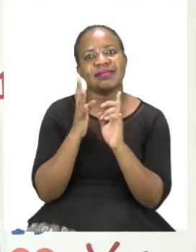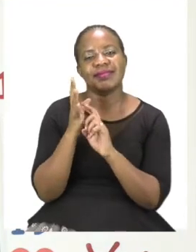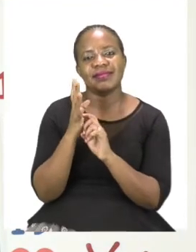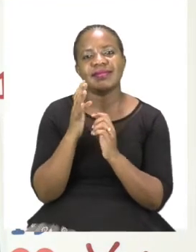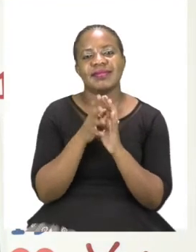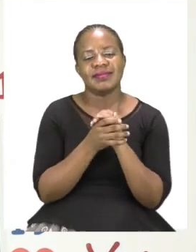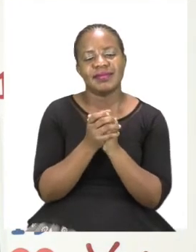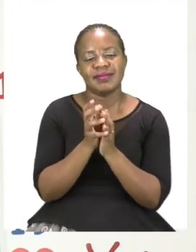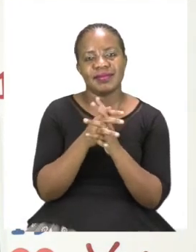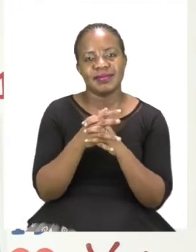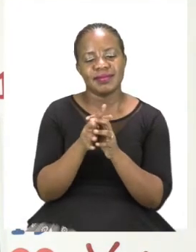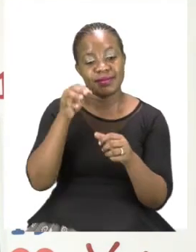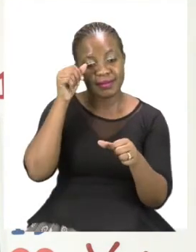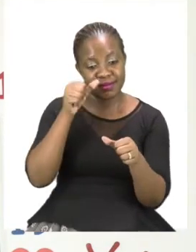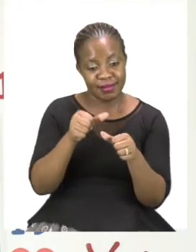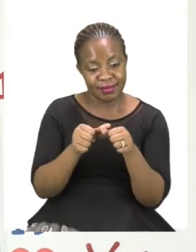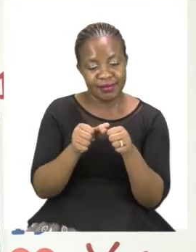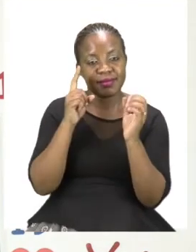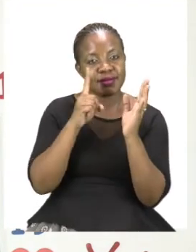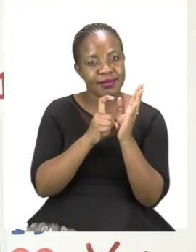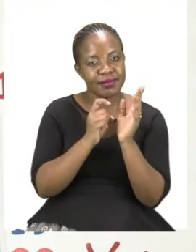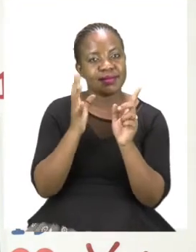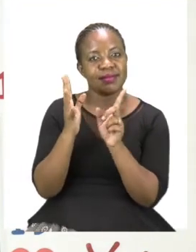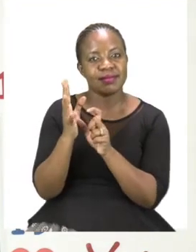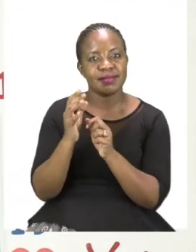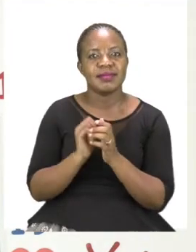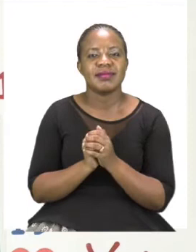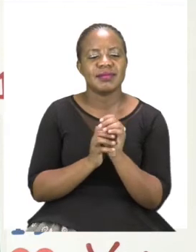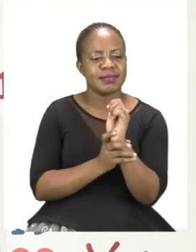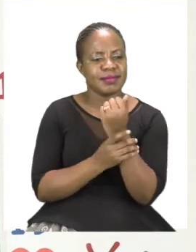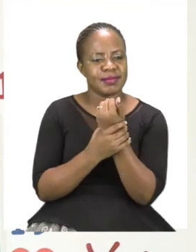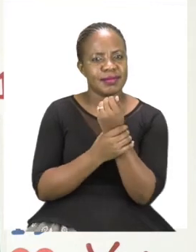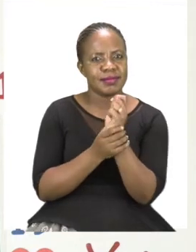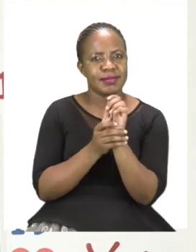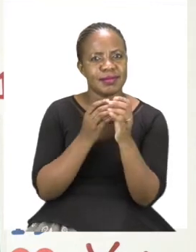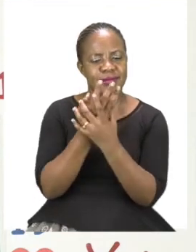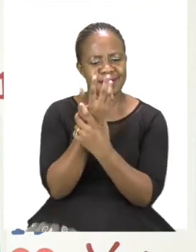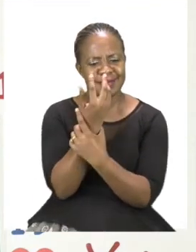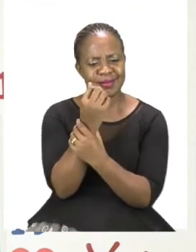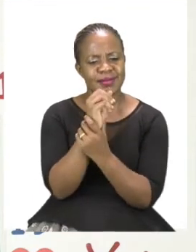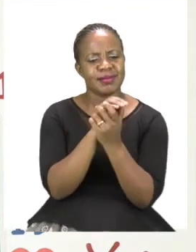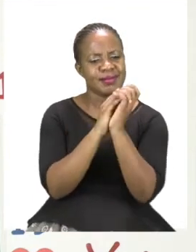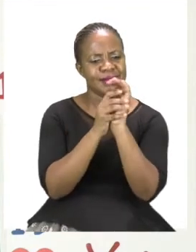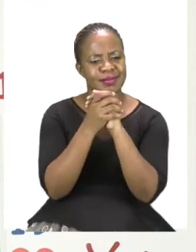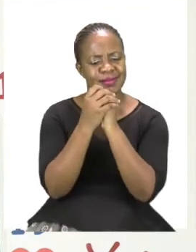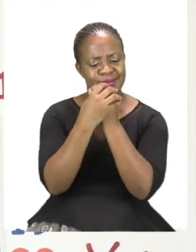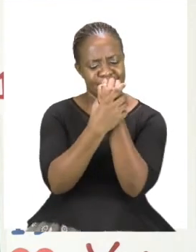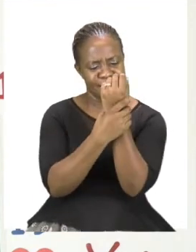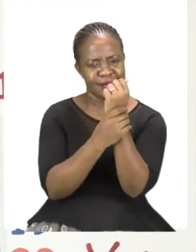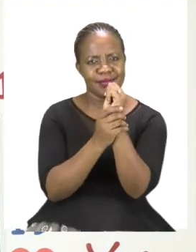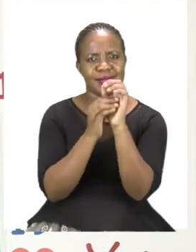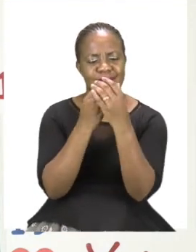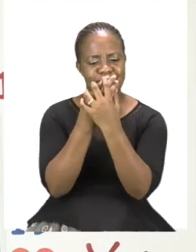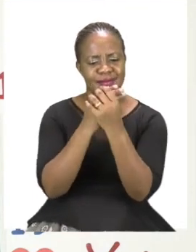sanitize. Now remember, when you're sanitizing, you need to make sure that your whole hand has been